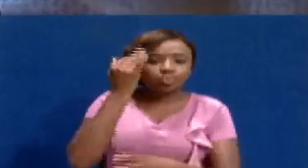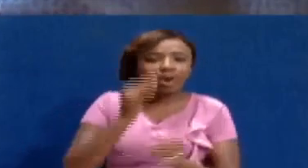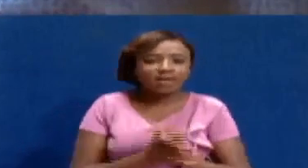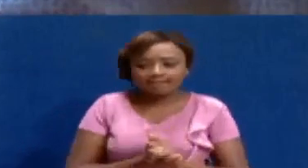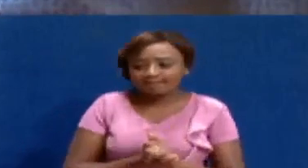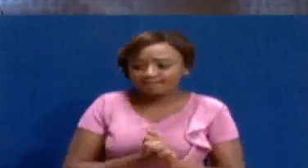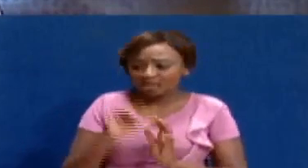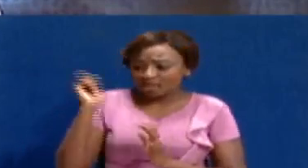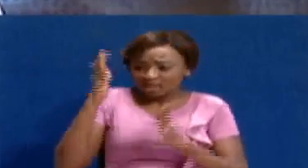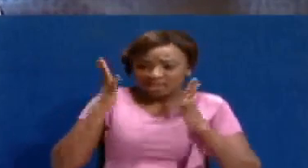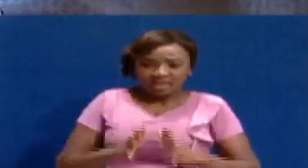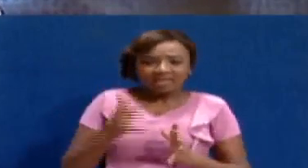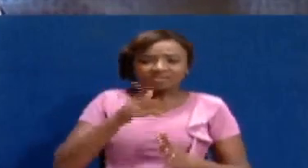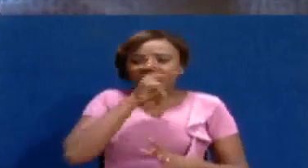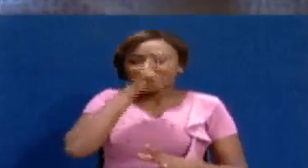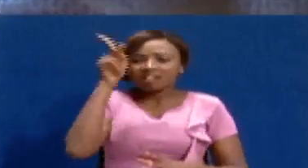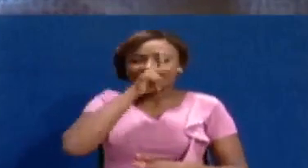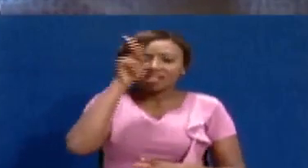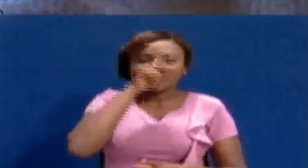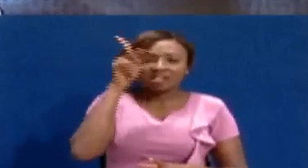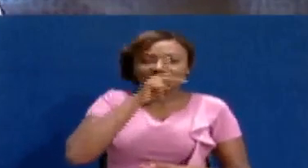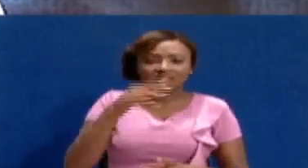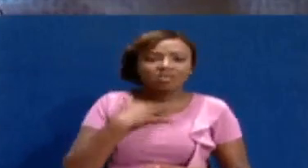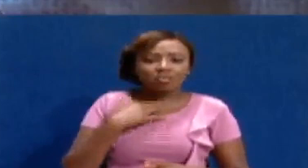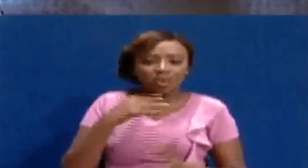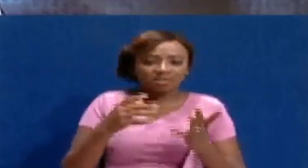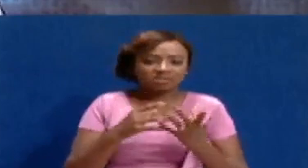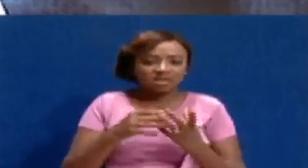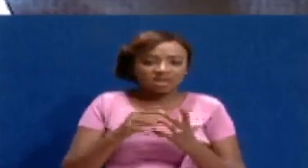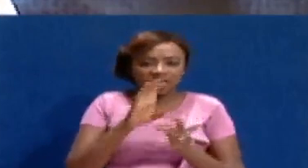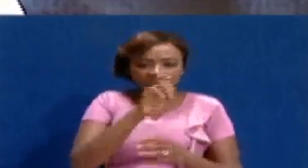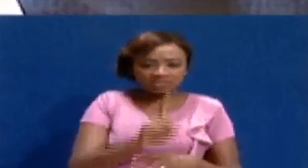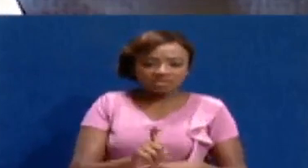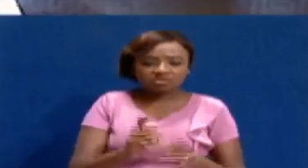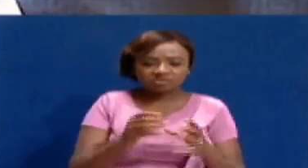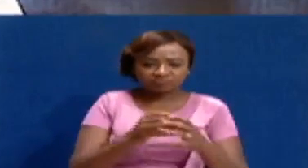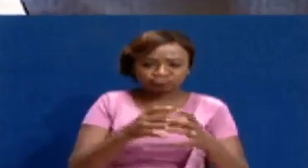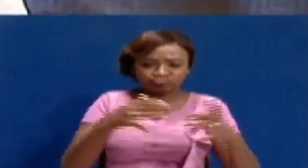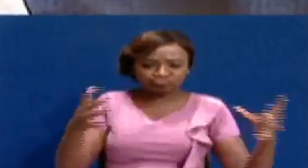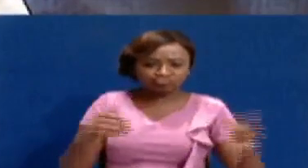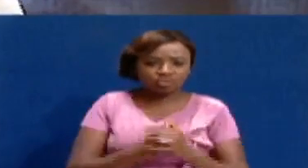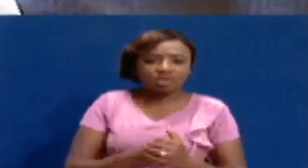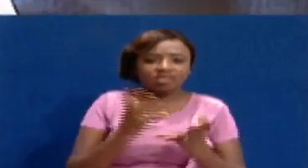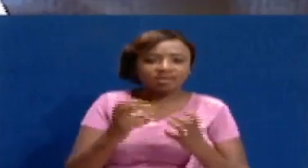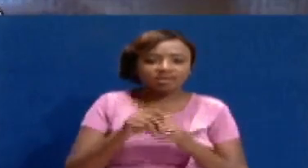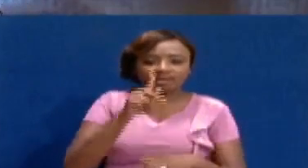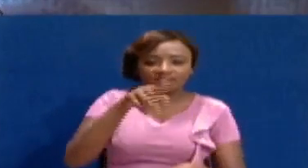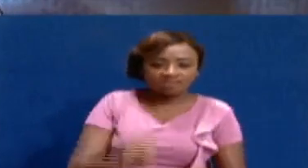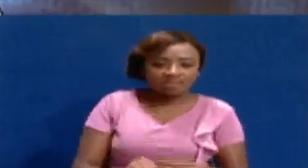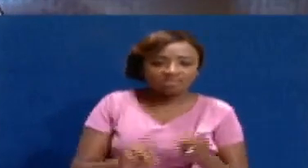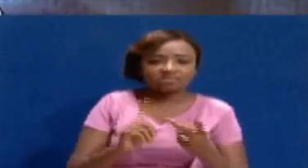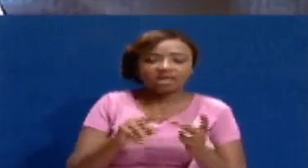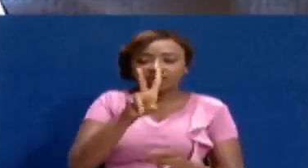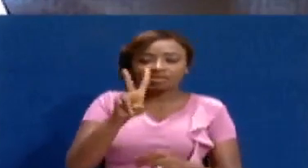because Kenyans were screaming and kicking for an expanded executive that includes a prime minister and two